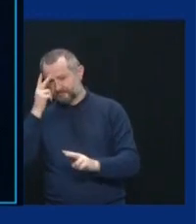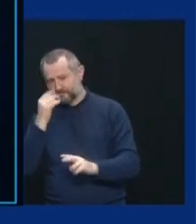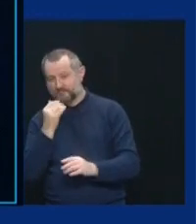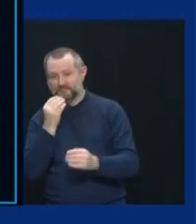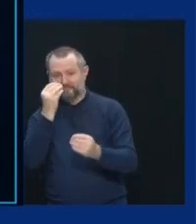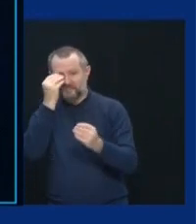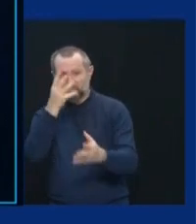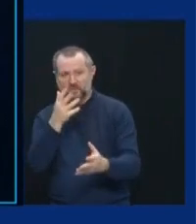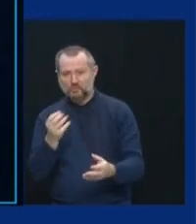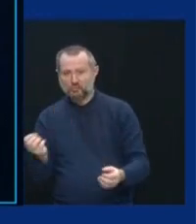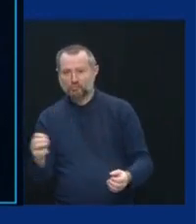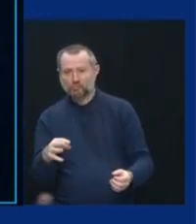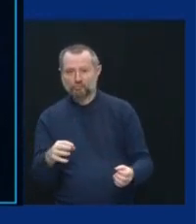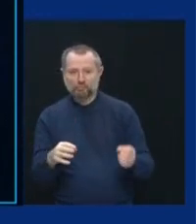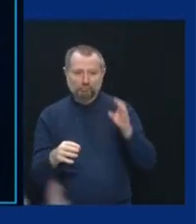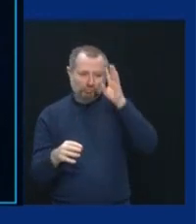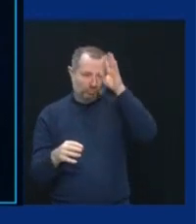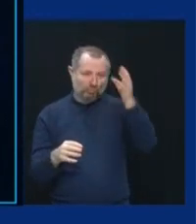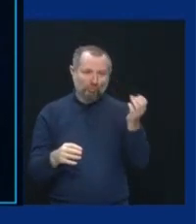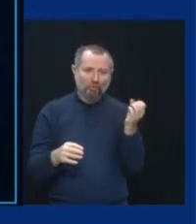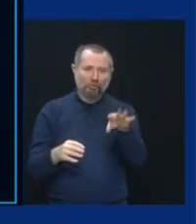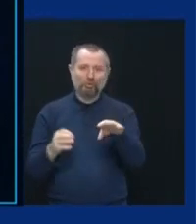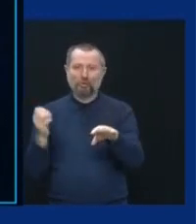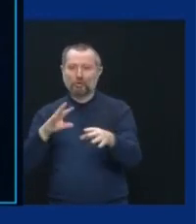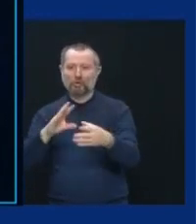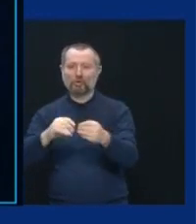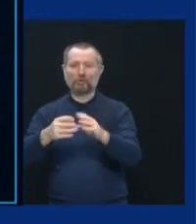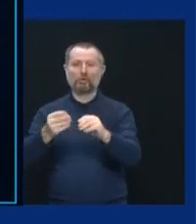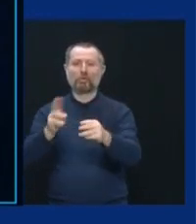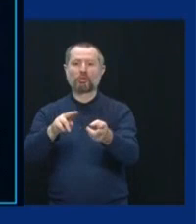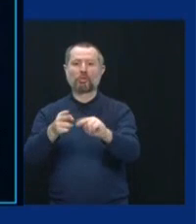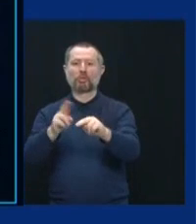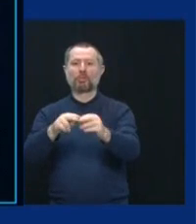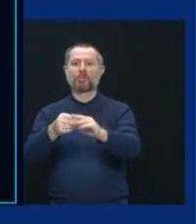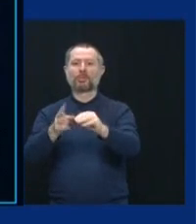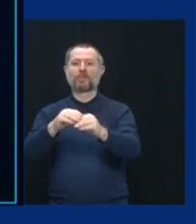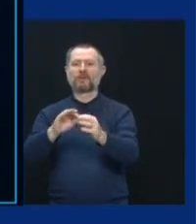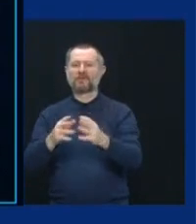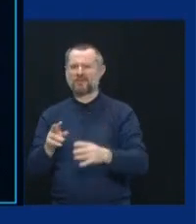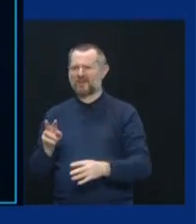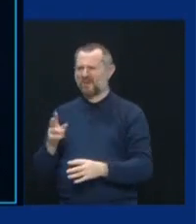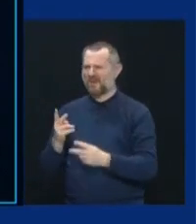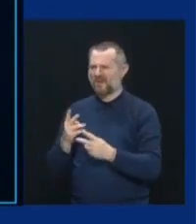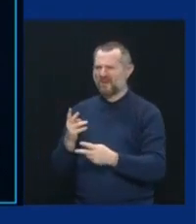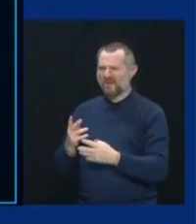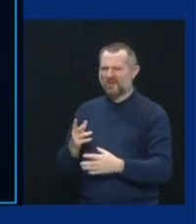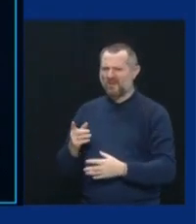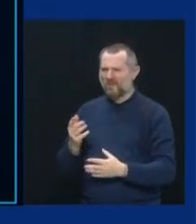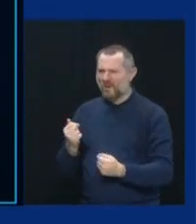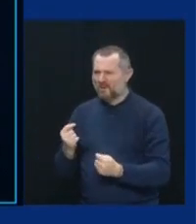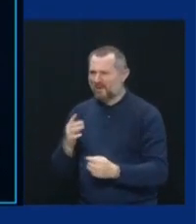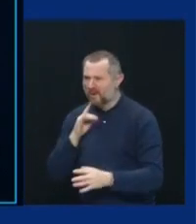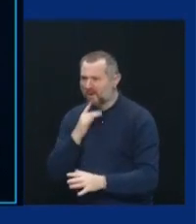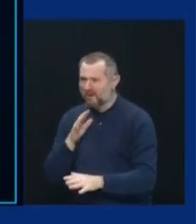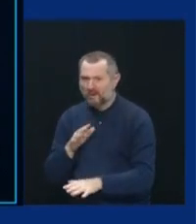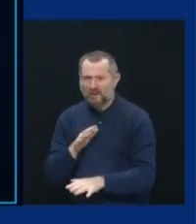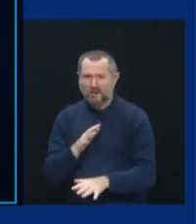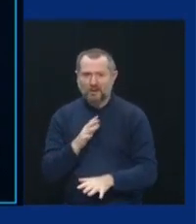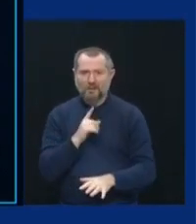disinformation, conspiracy theories, and now people have to hear that, and they don't know what is the